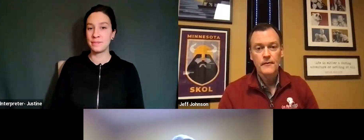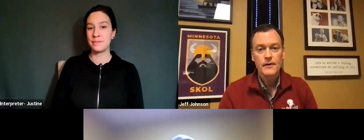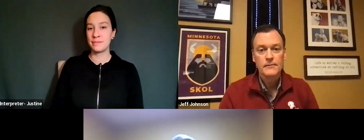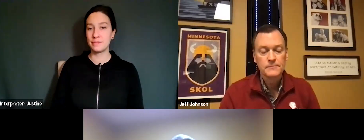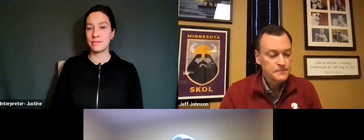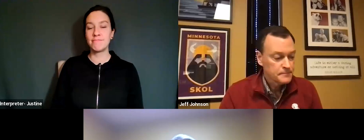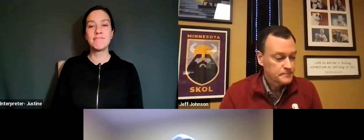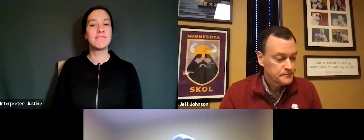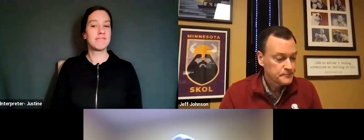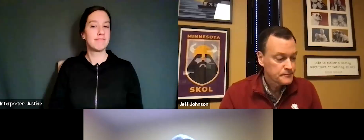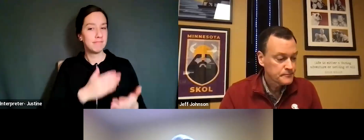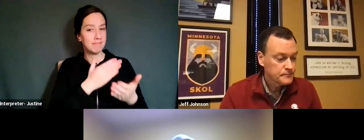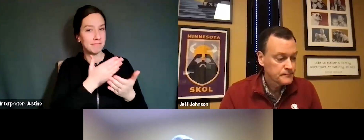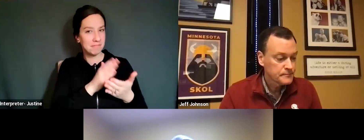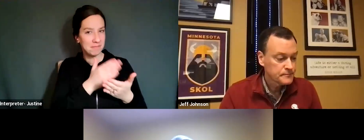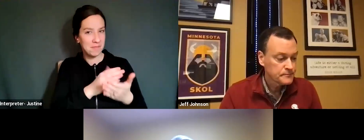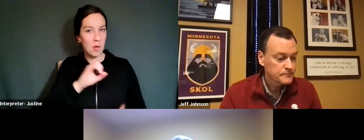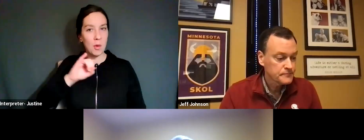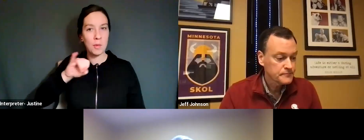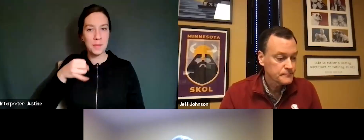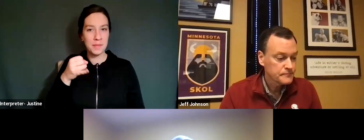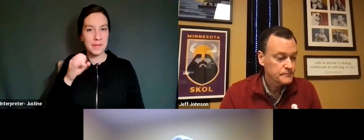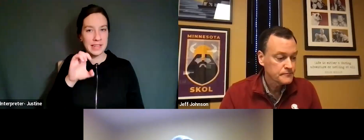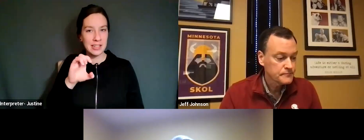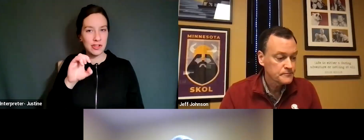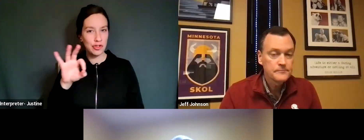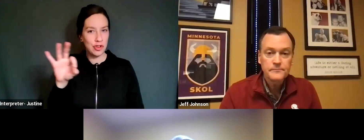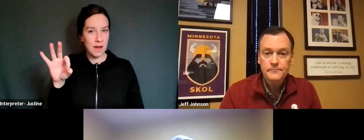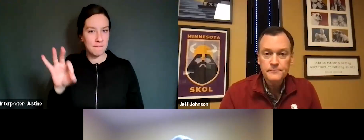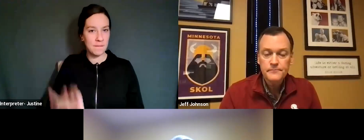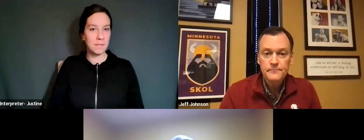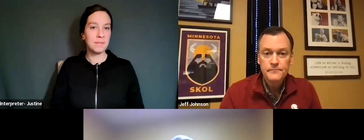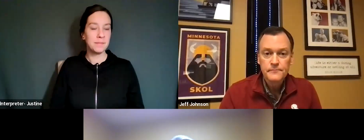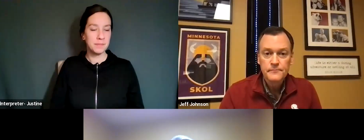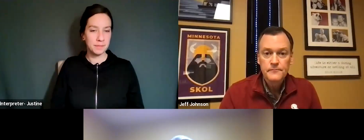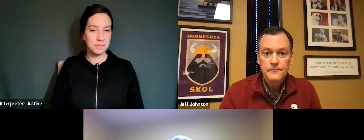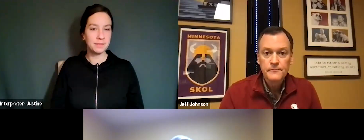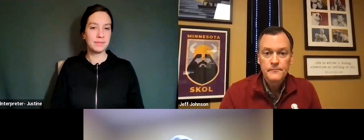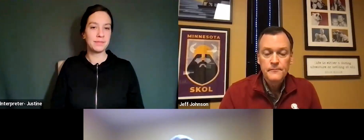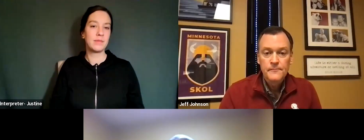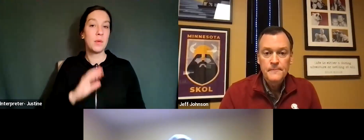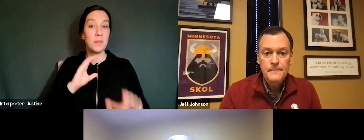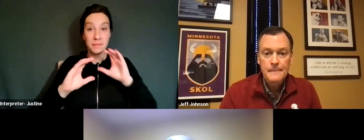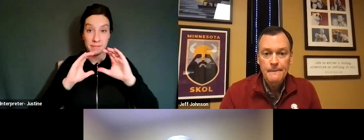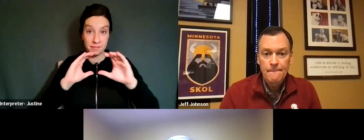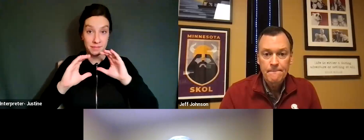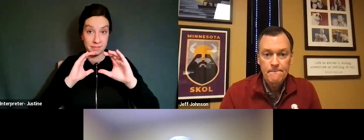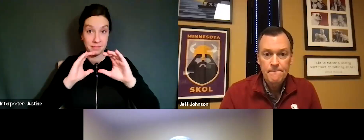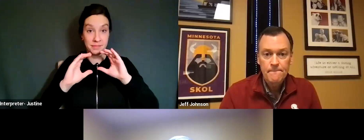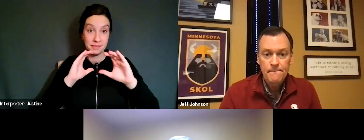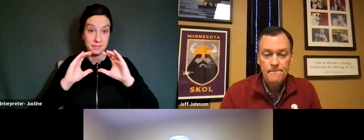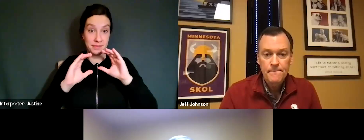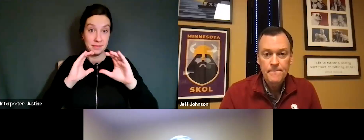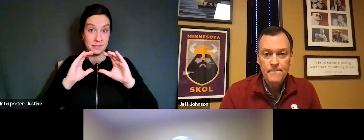All right. Jeff, on that issue of communication with people,